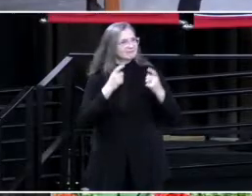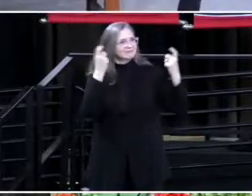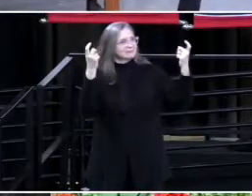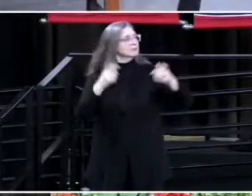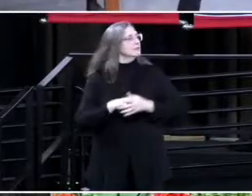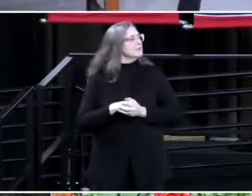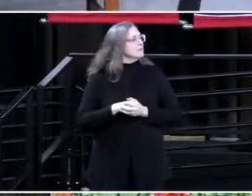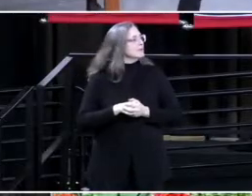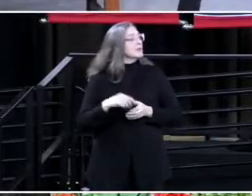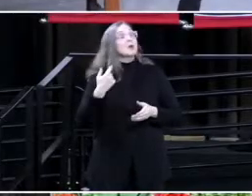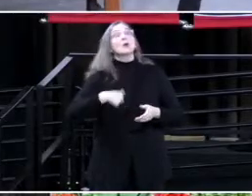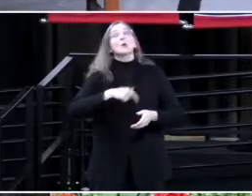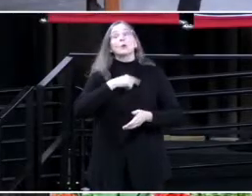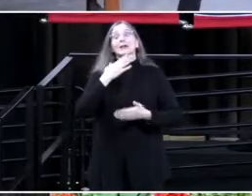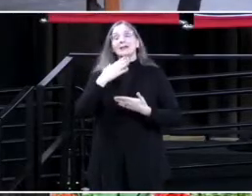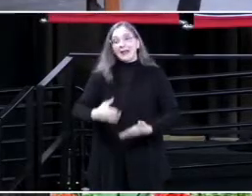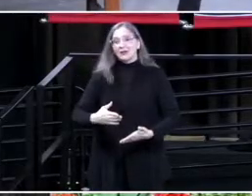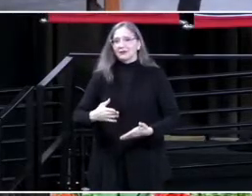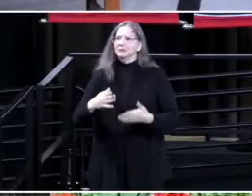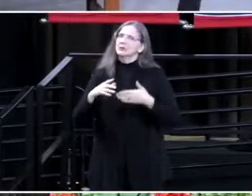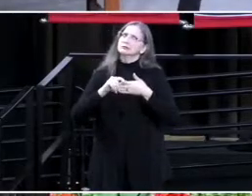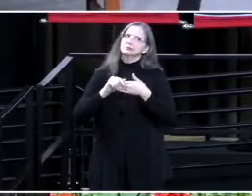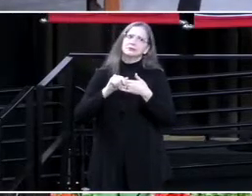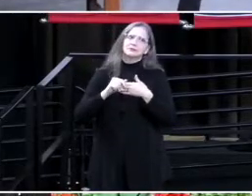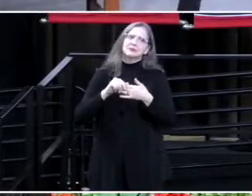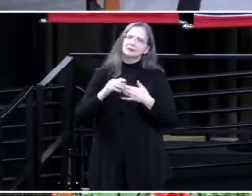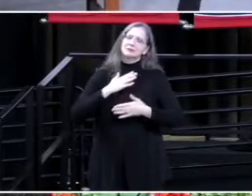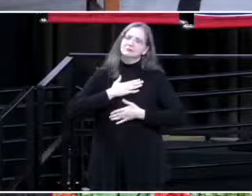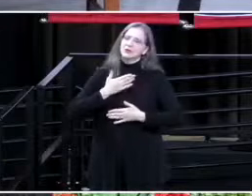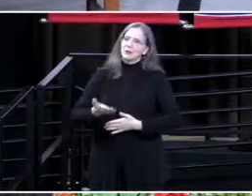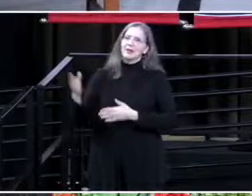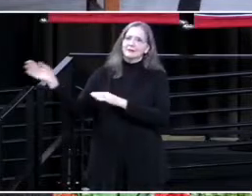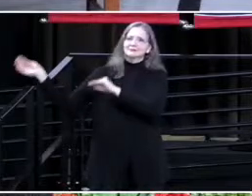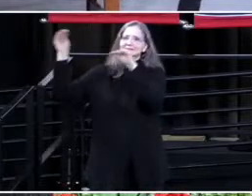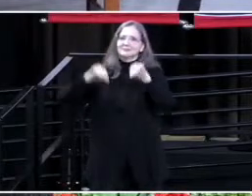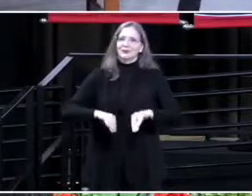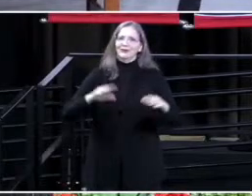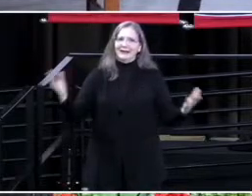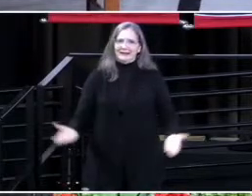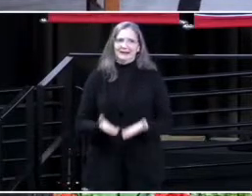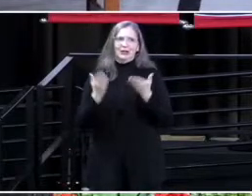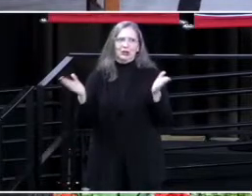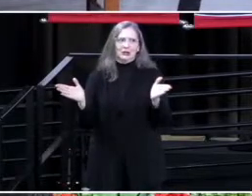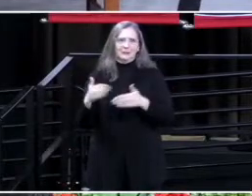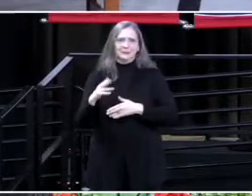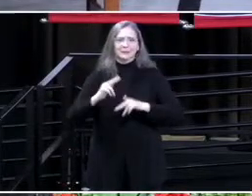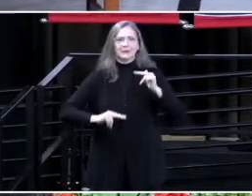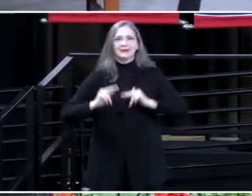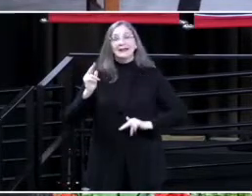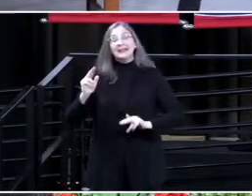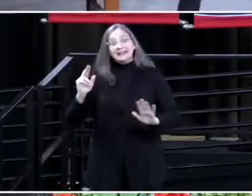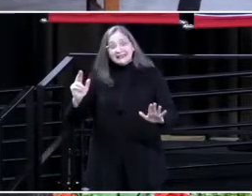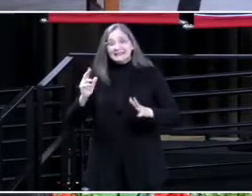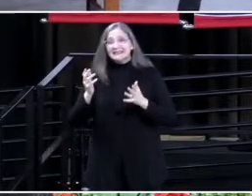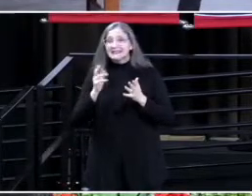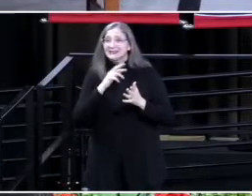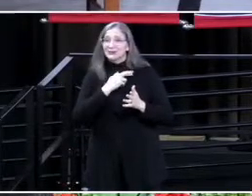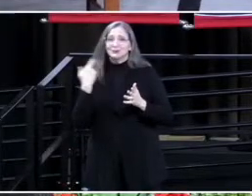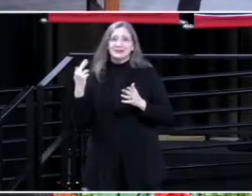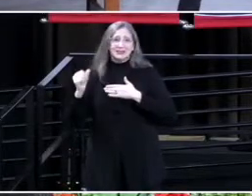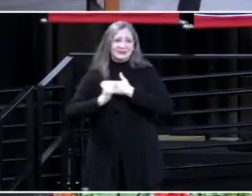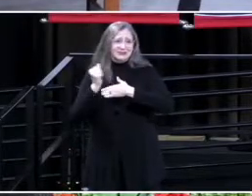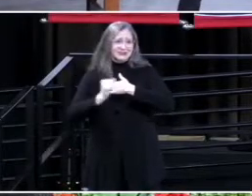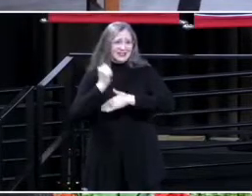your flexibility in moving this ceremony here to the PE complex. The chance of dangerous weather was